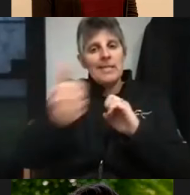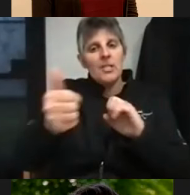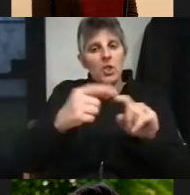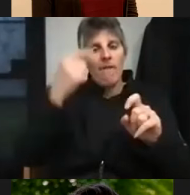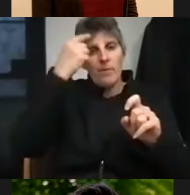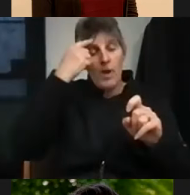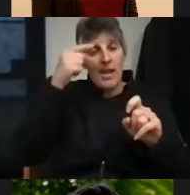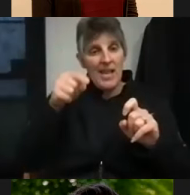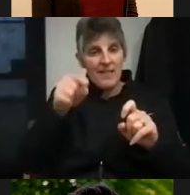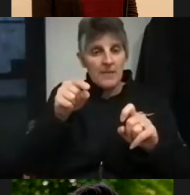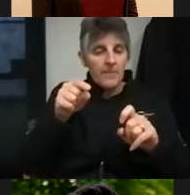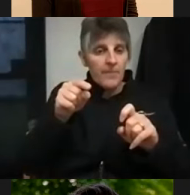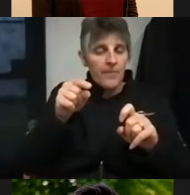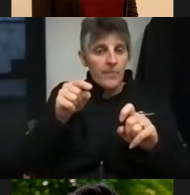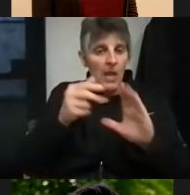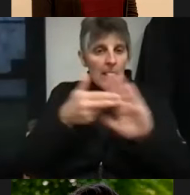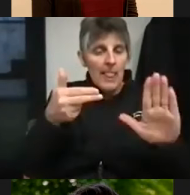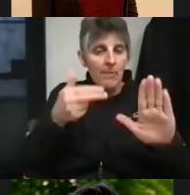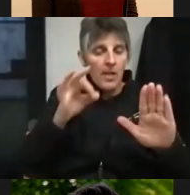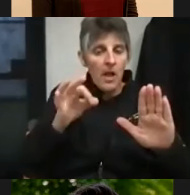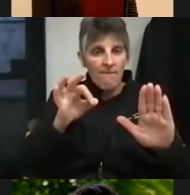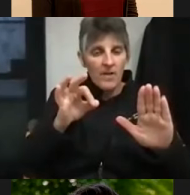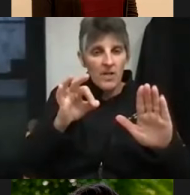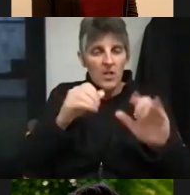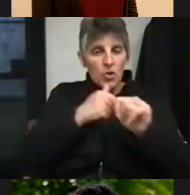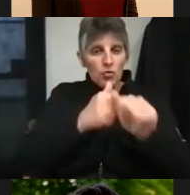is a CTP labeling of anterior tracing of the